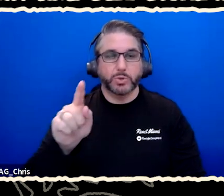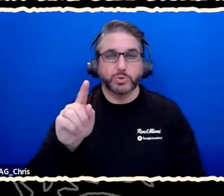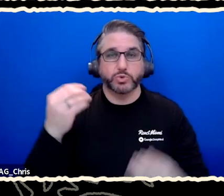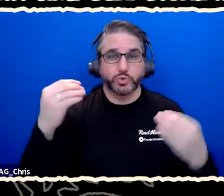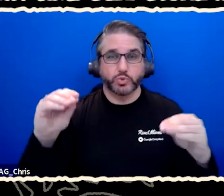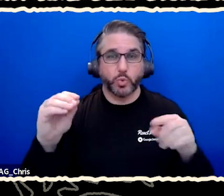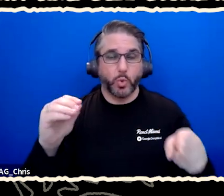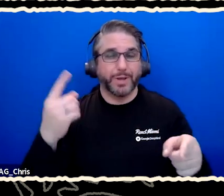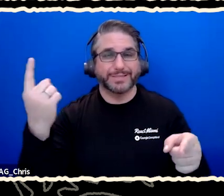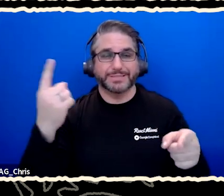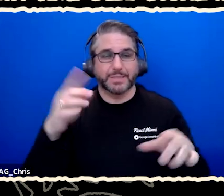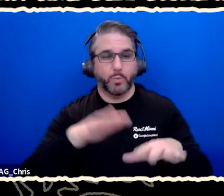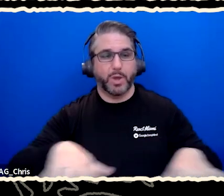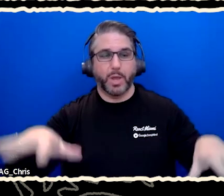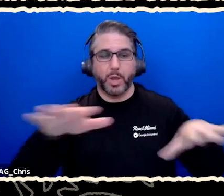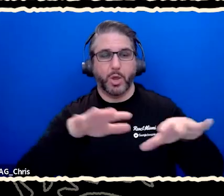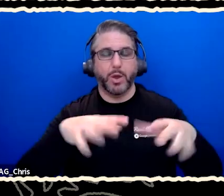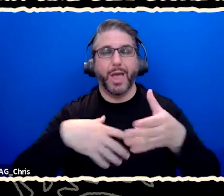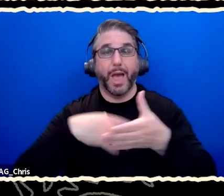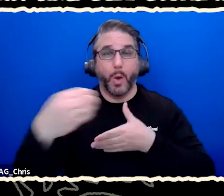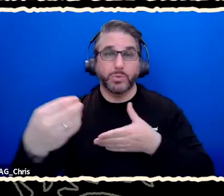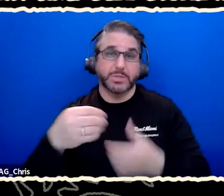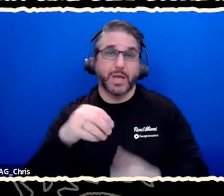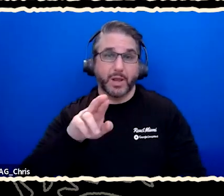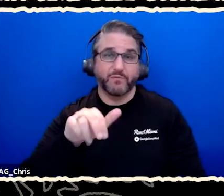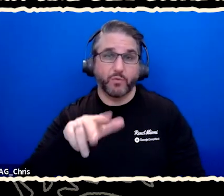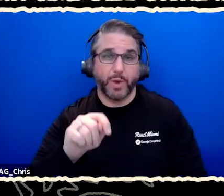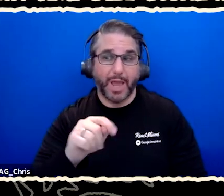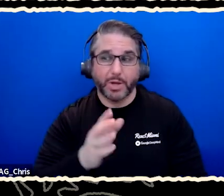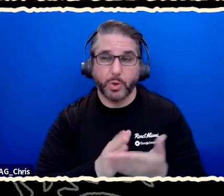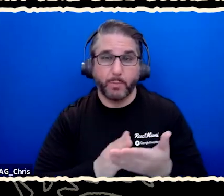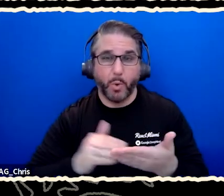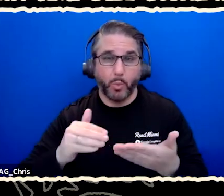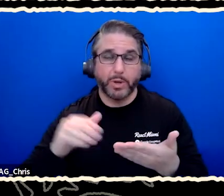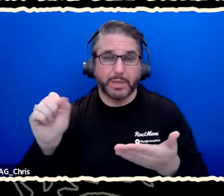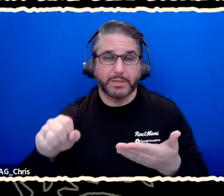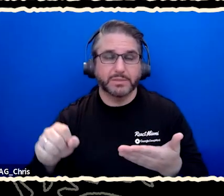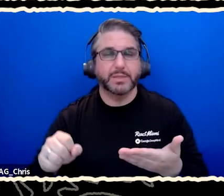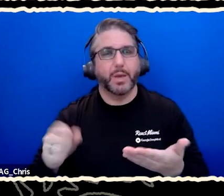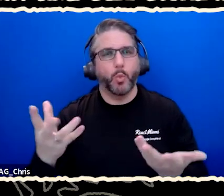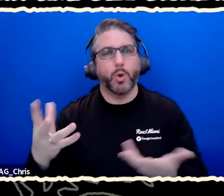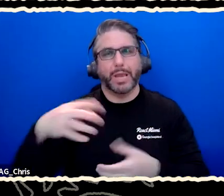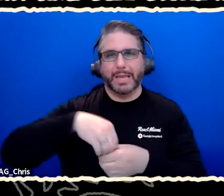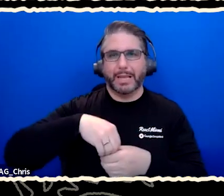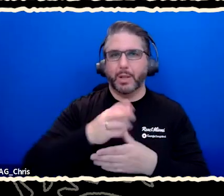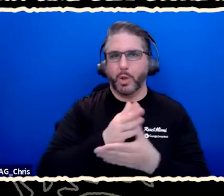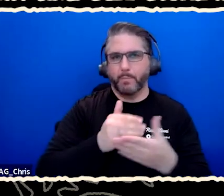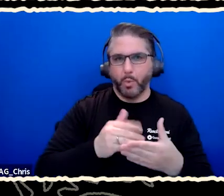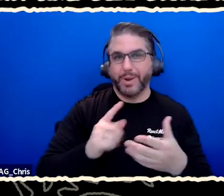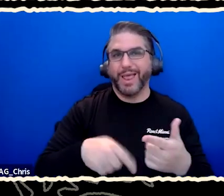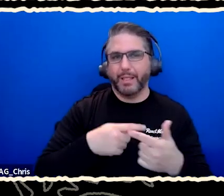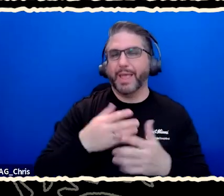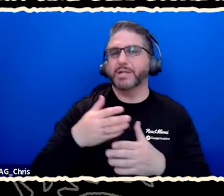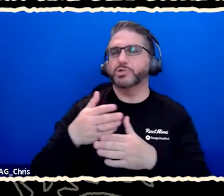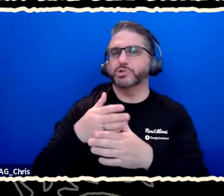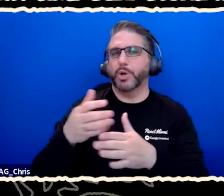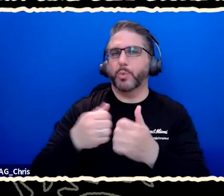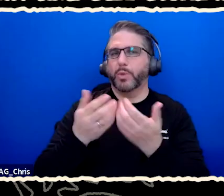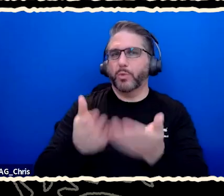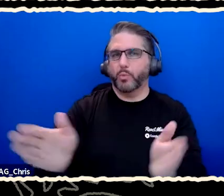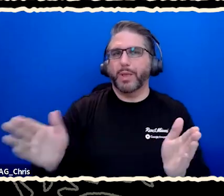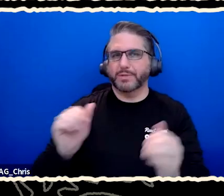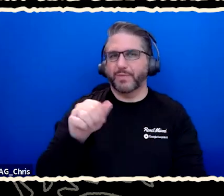be even outside of React components, but can be within a component and then shared with the rest of